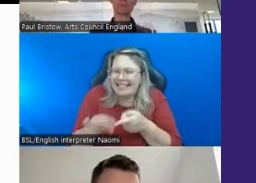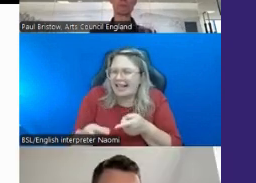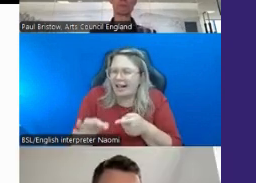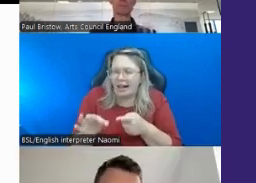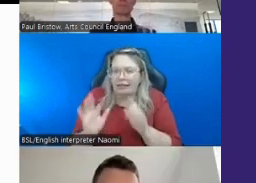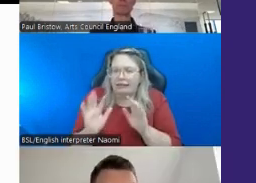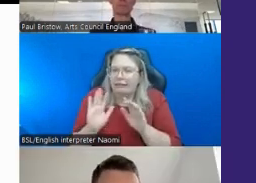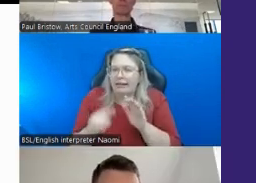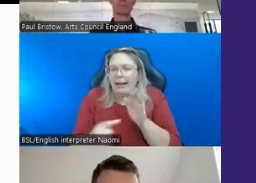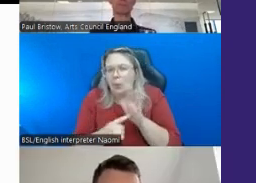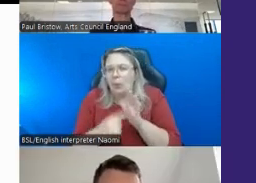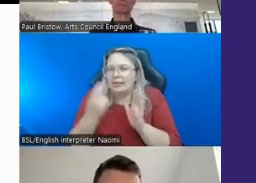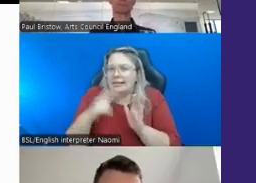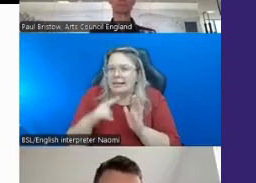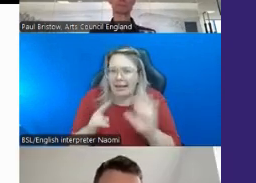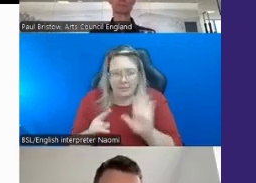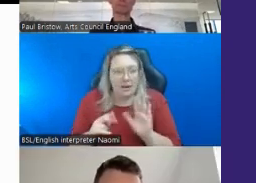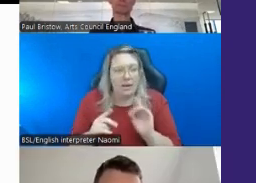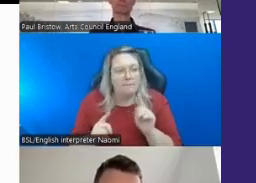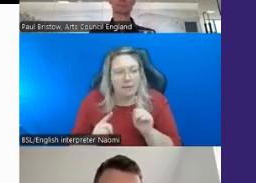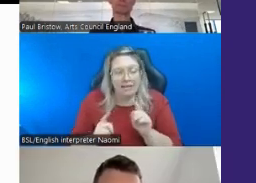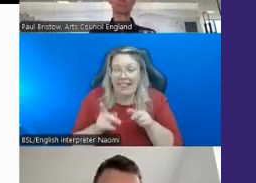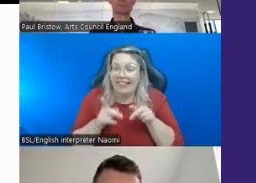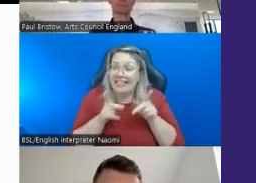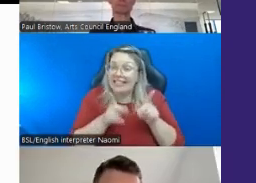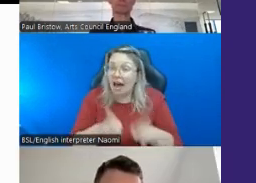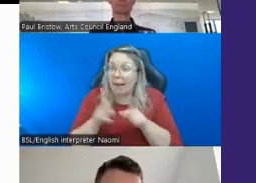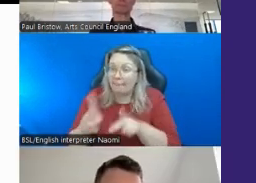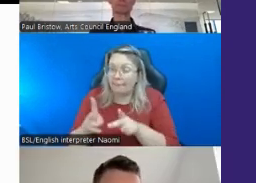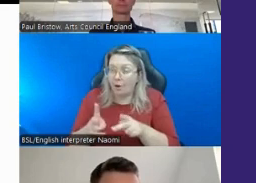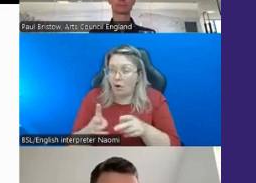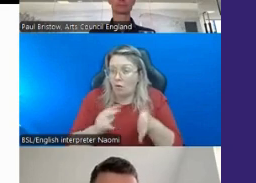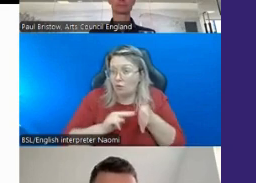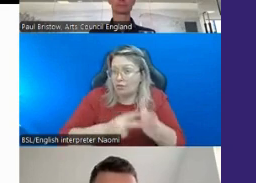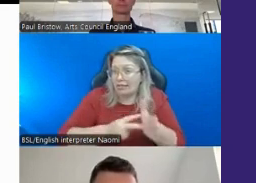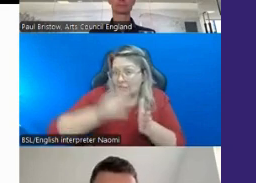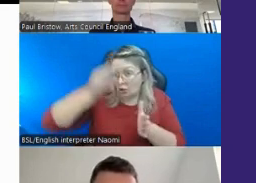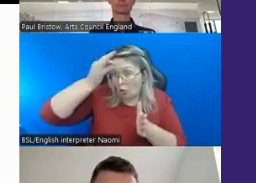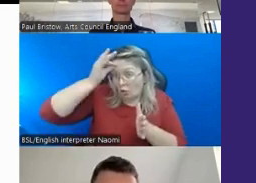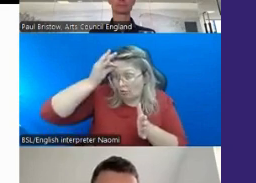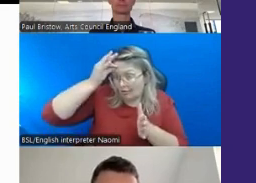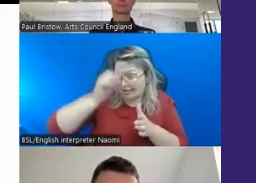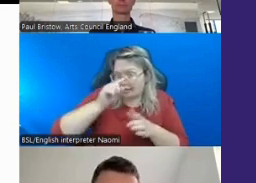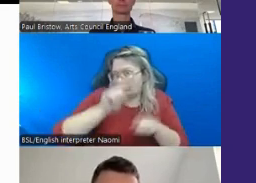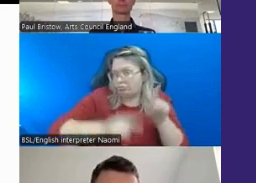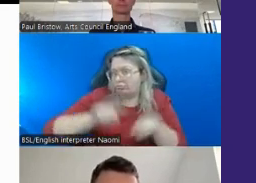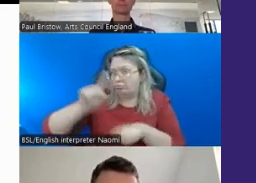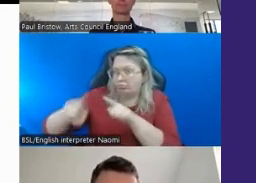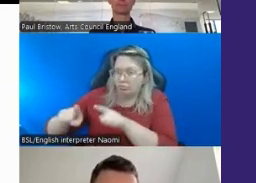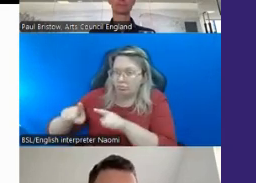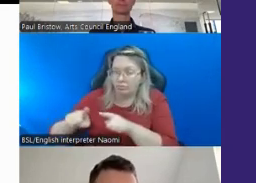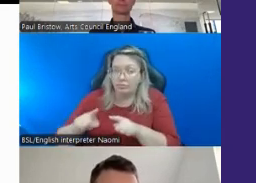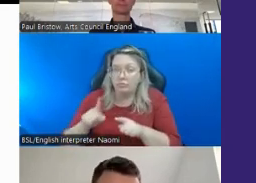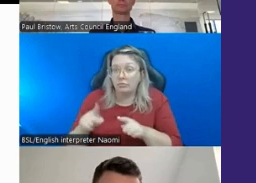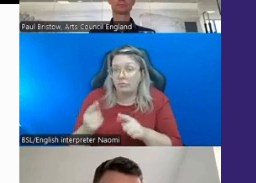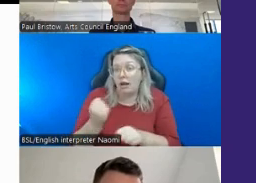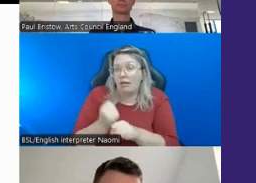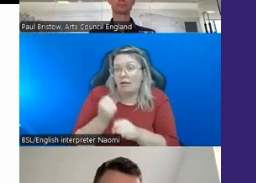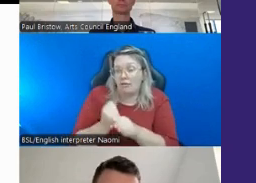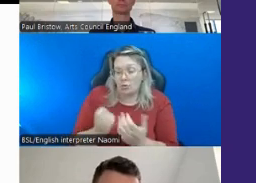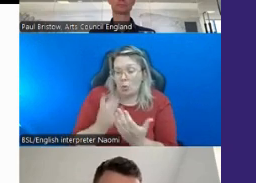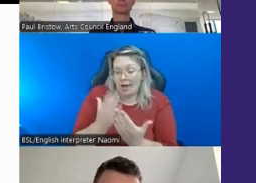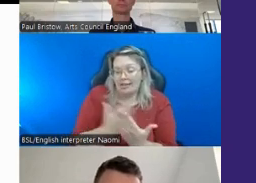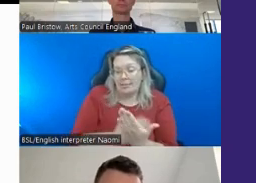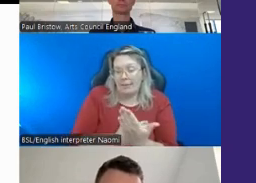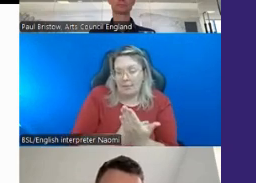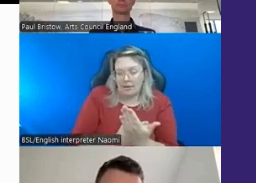actual types of those strategic authorities do differ. So in the white paper, they explain 3 different tiers